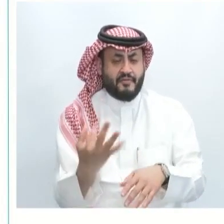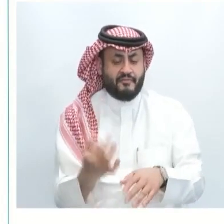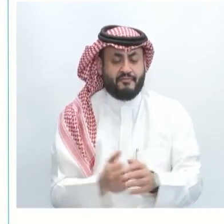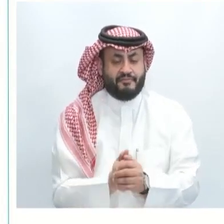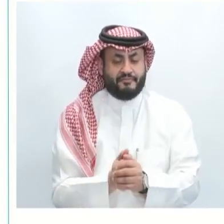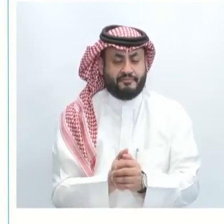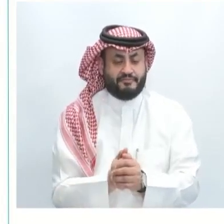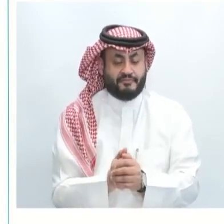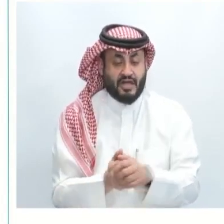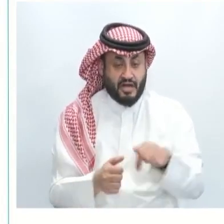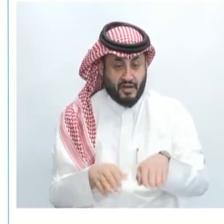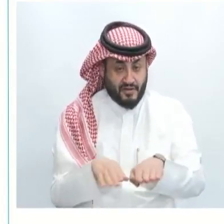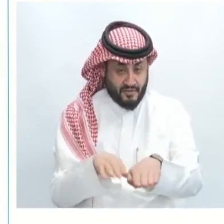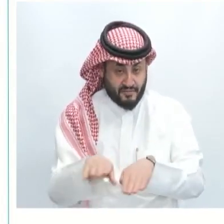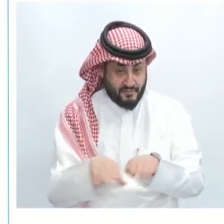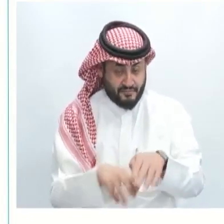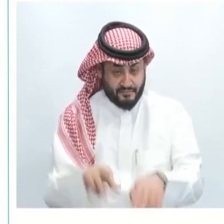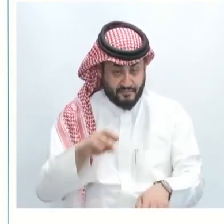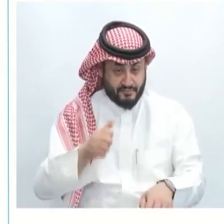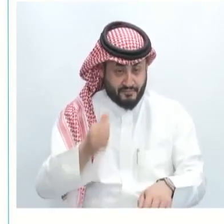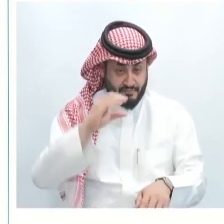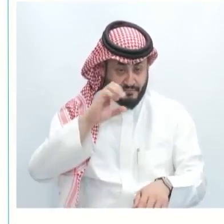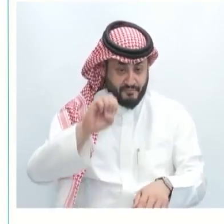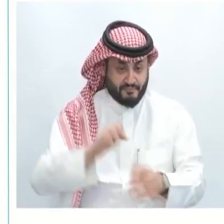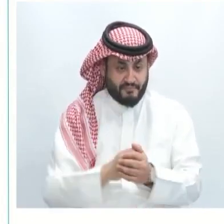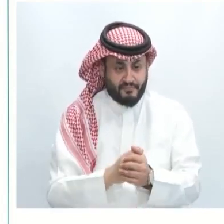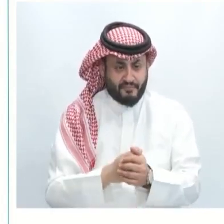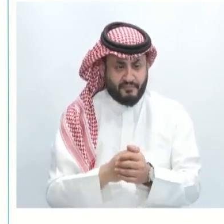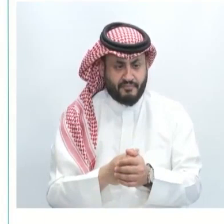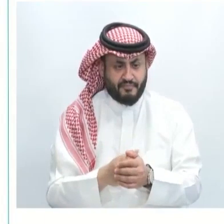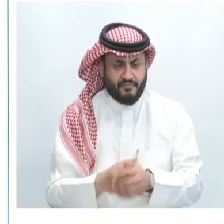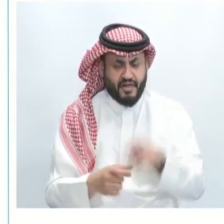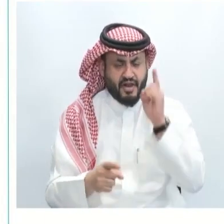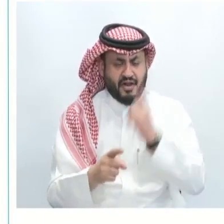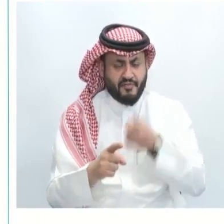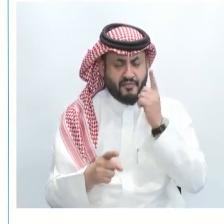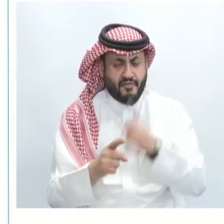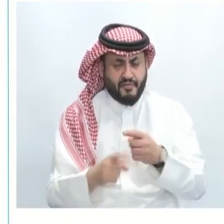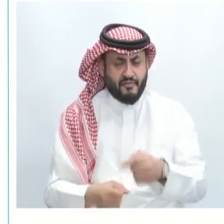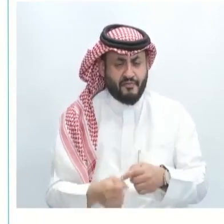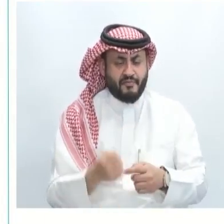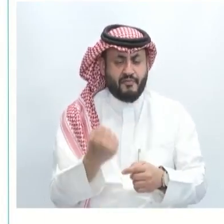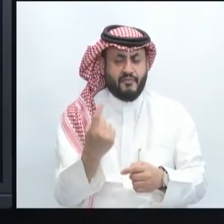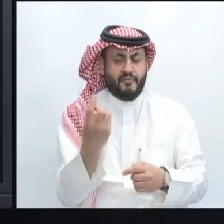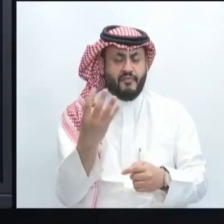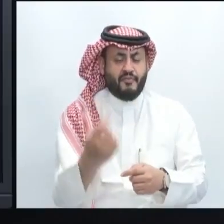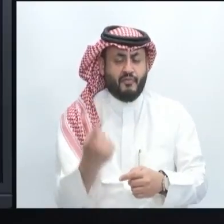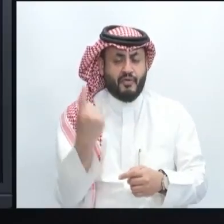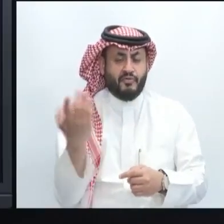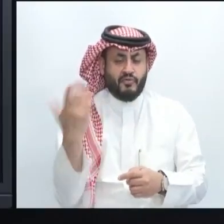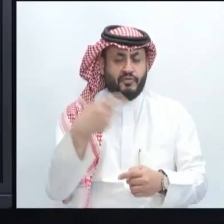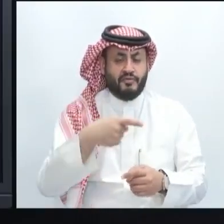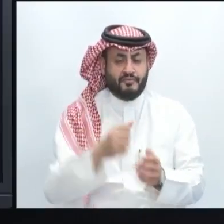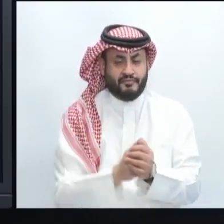a race, we have a contest, which is to count fast from 1 to 10 and back